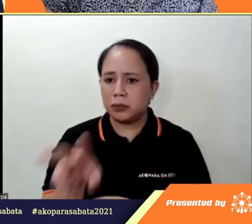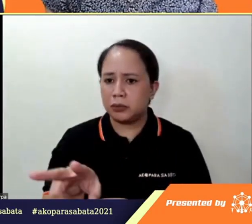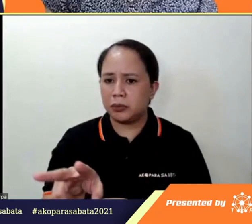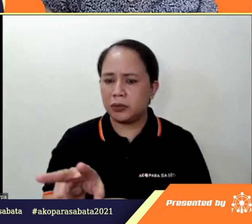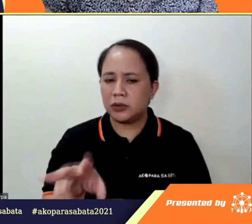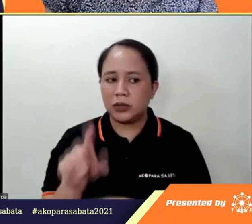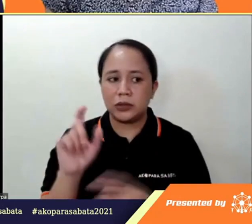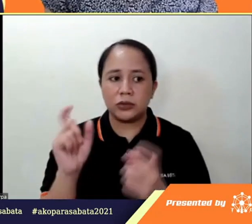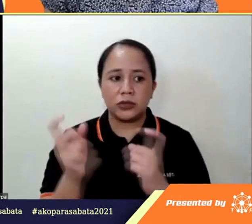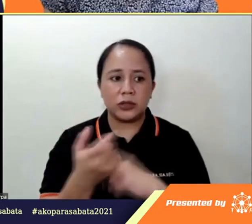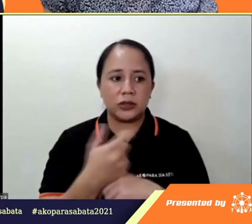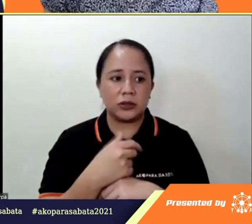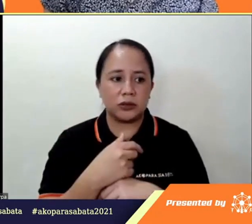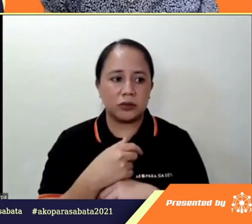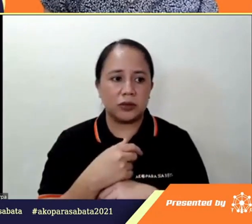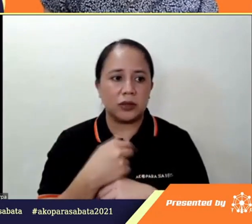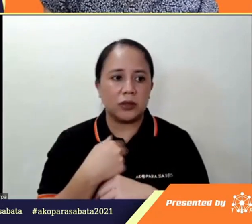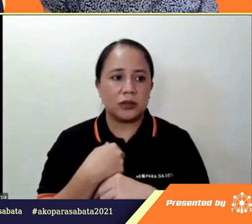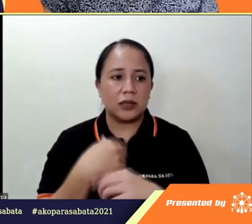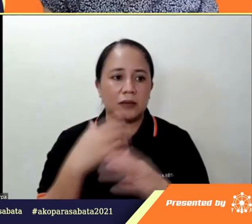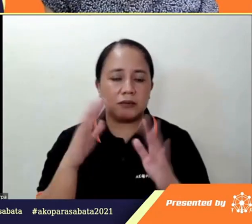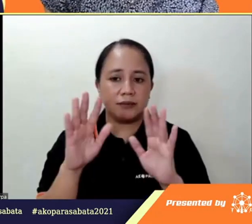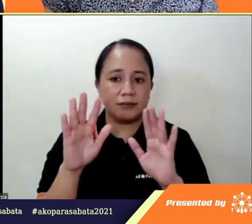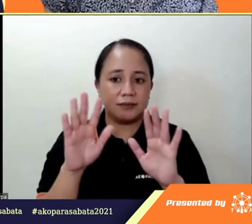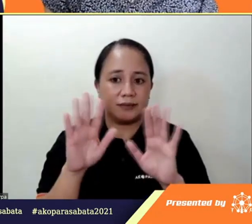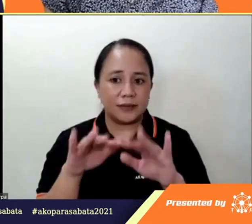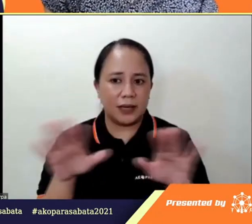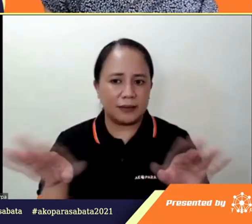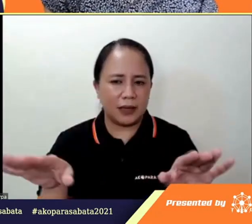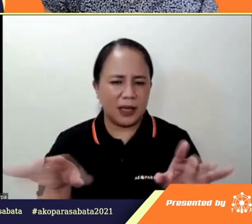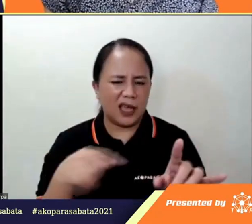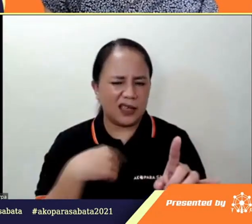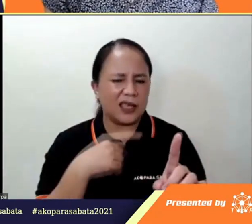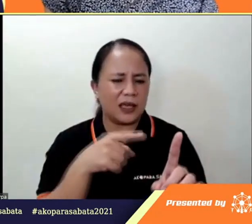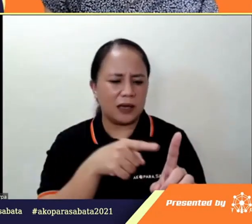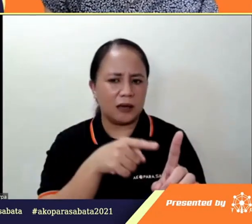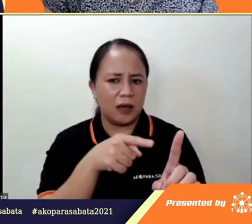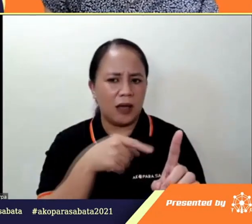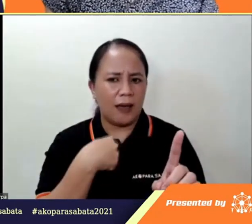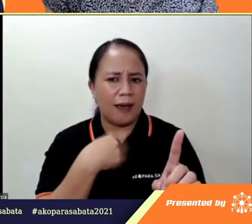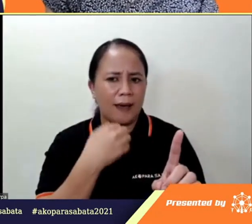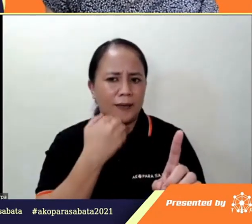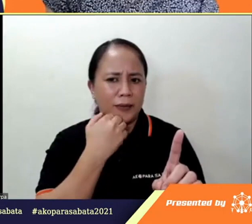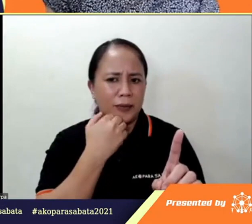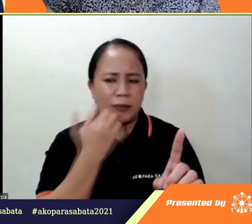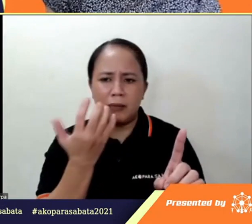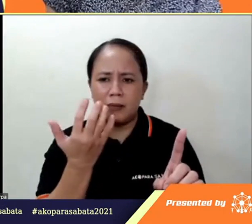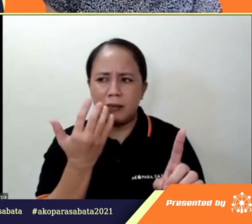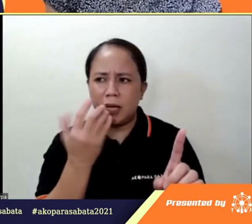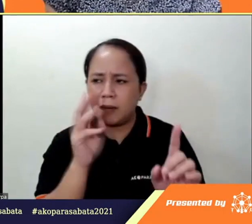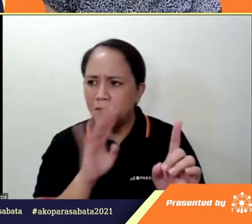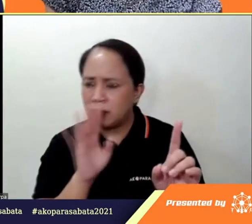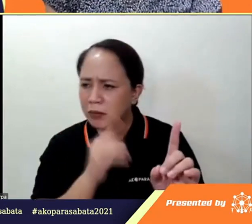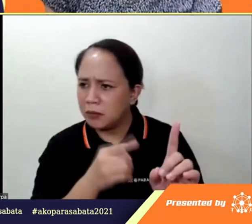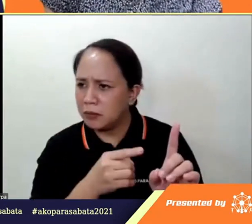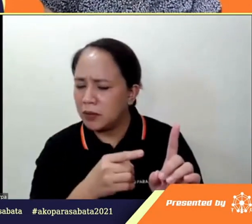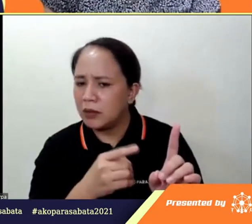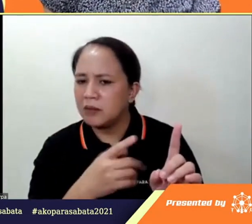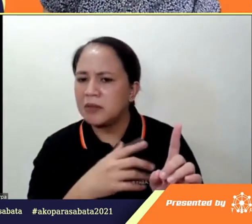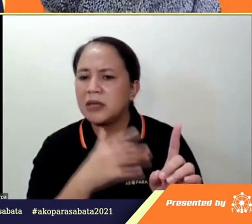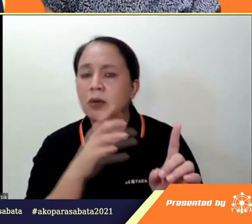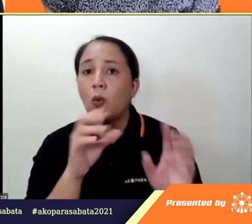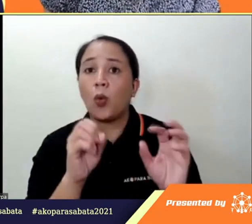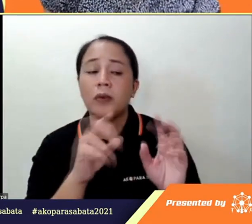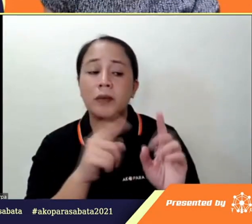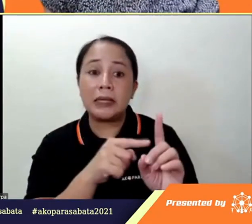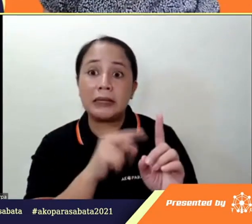change doon sa behavior ng bata, maybe there's something wrong, and baka kailangan lang muna ng